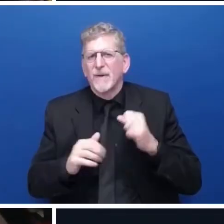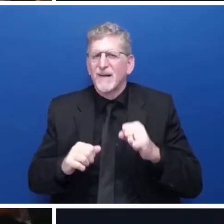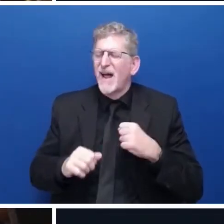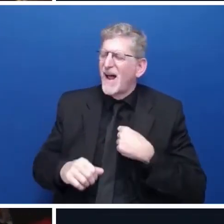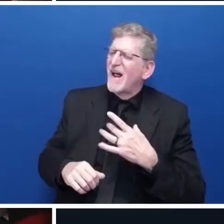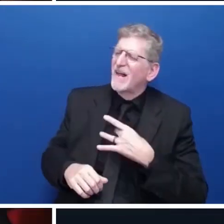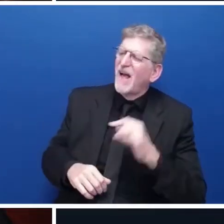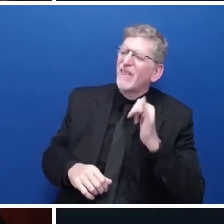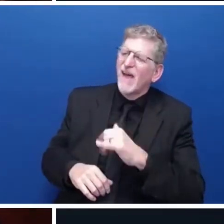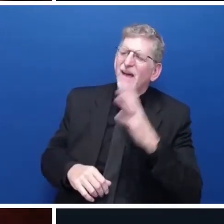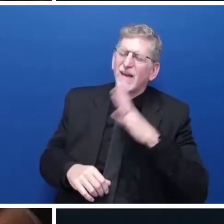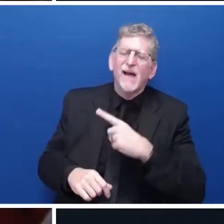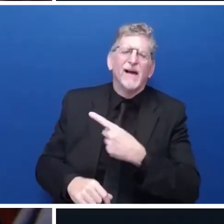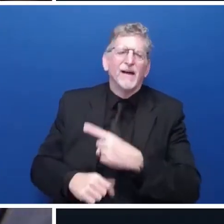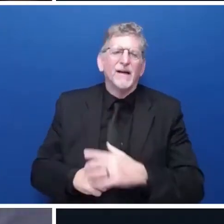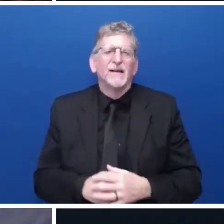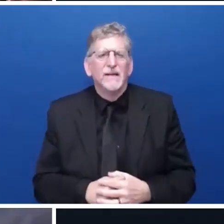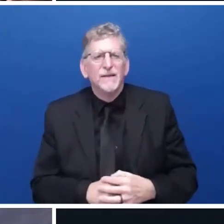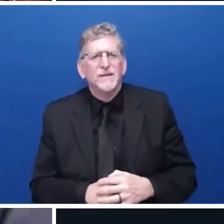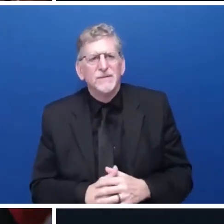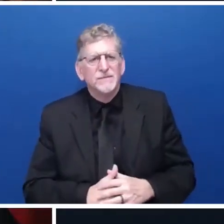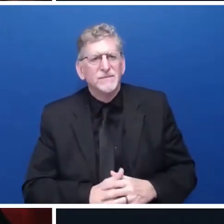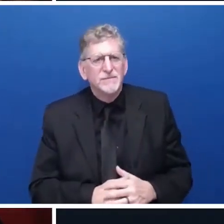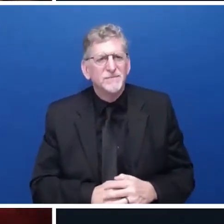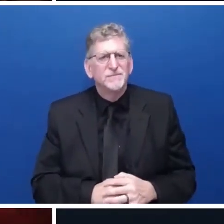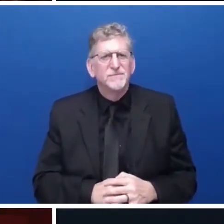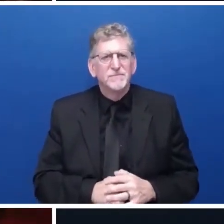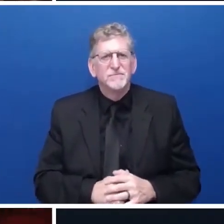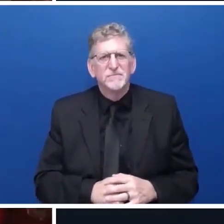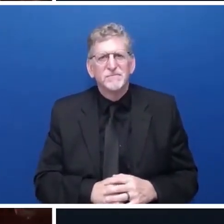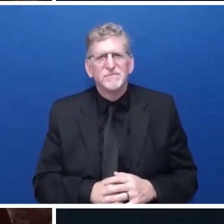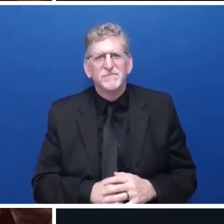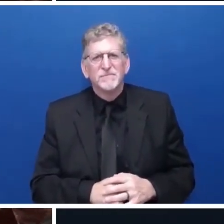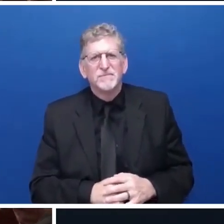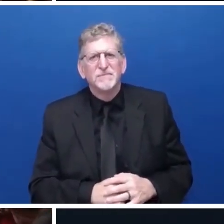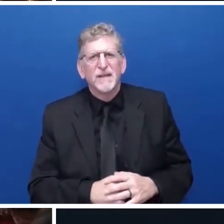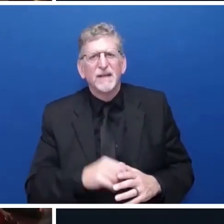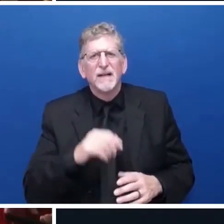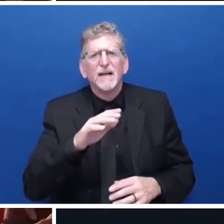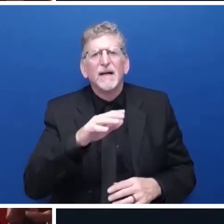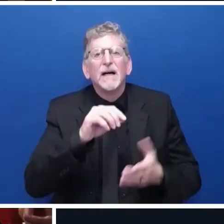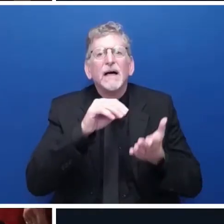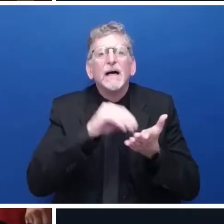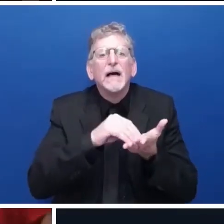tie. Thank you. Put it on initial. Just an initial.